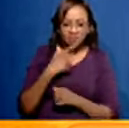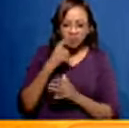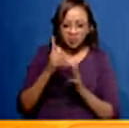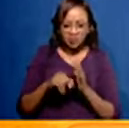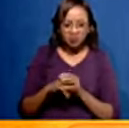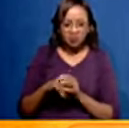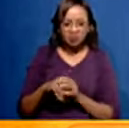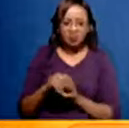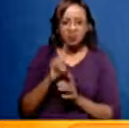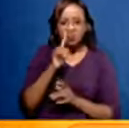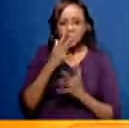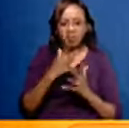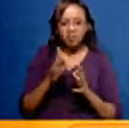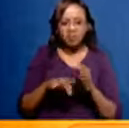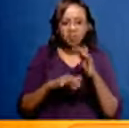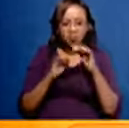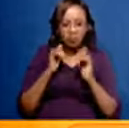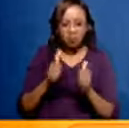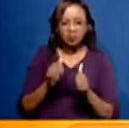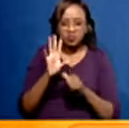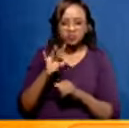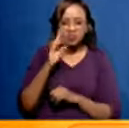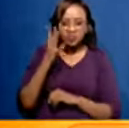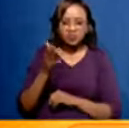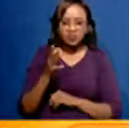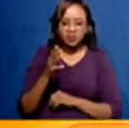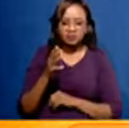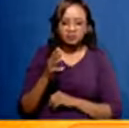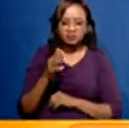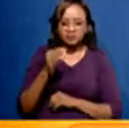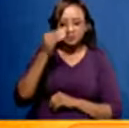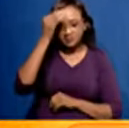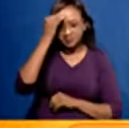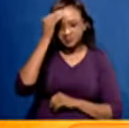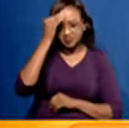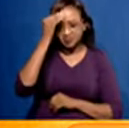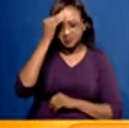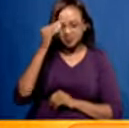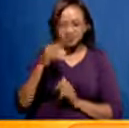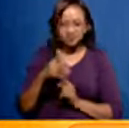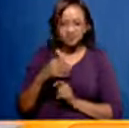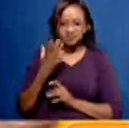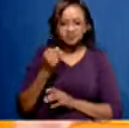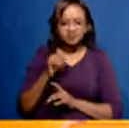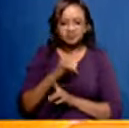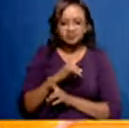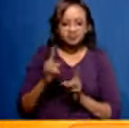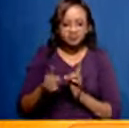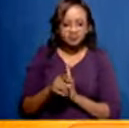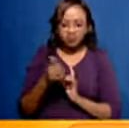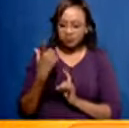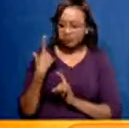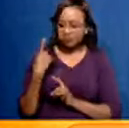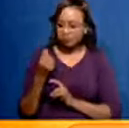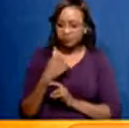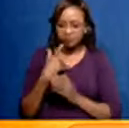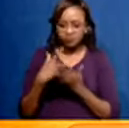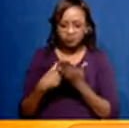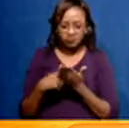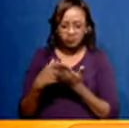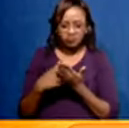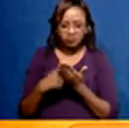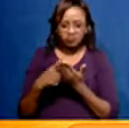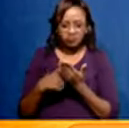you will find on top, is investing in education. So in all the conversations I had to date in the last few days, it is this